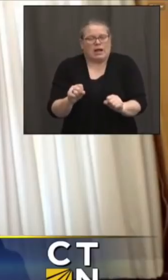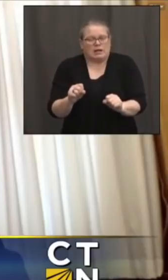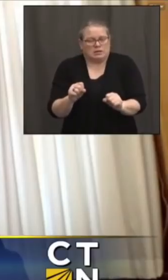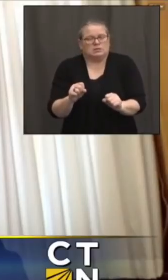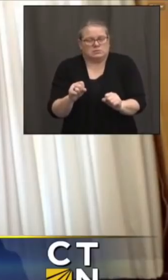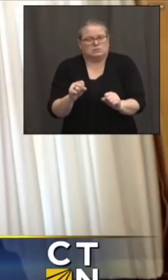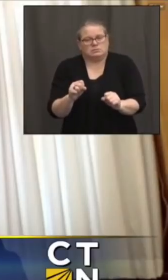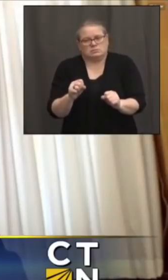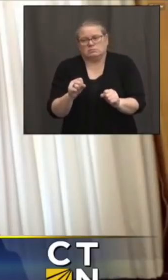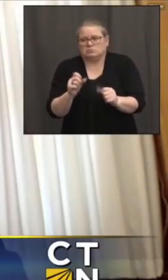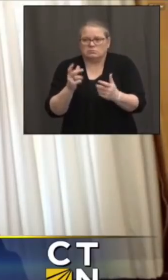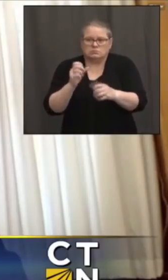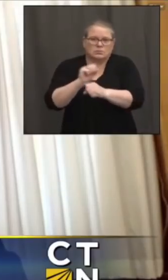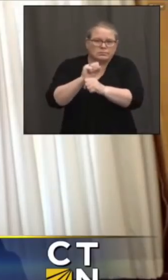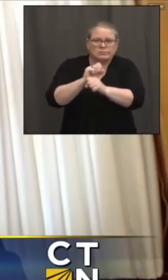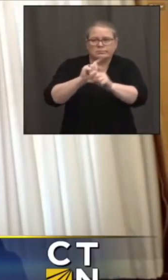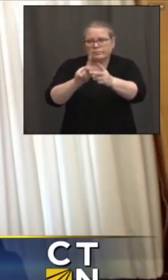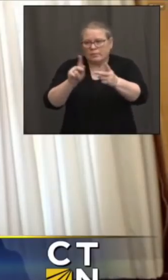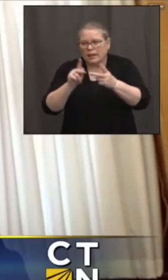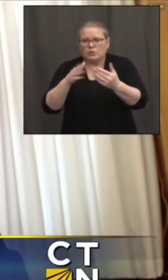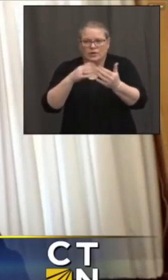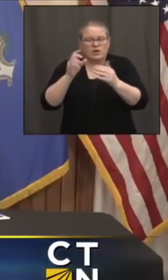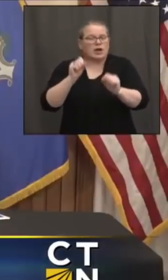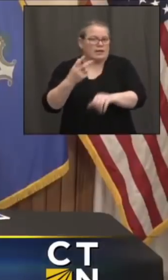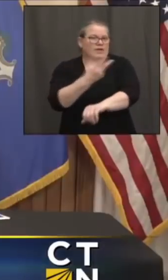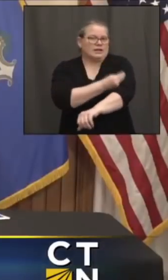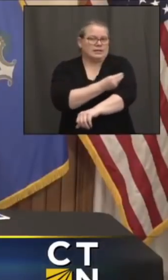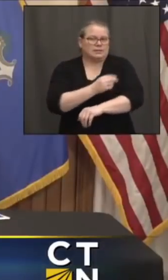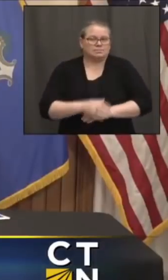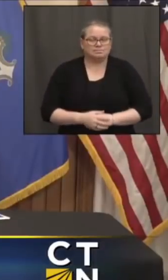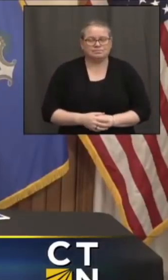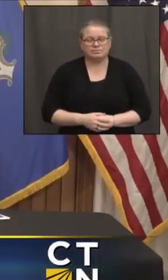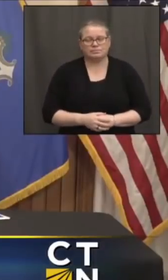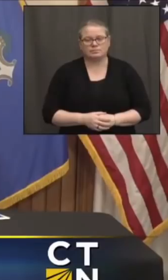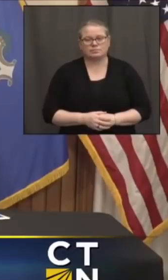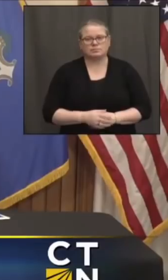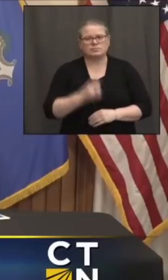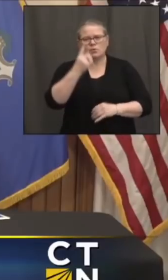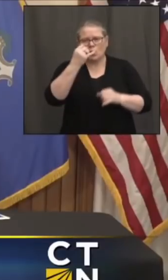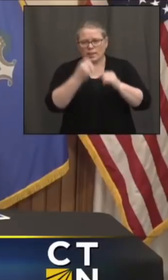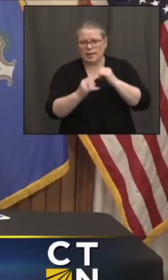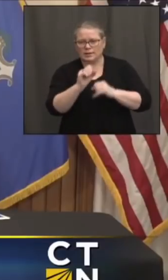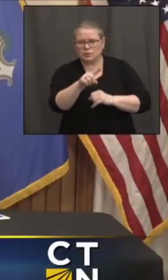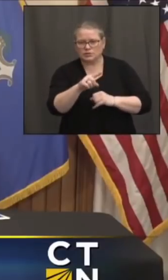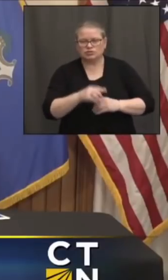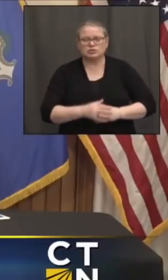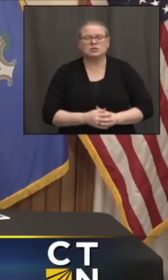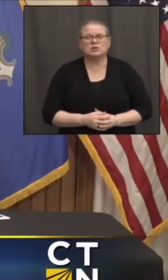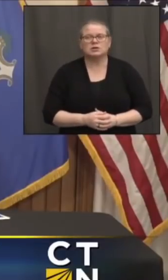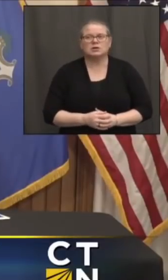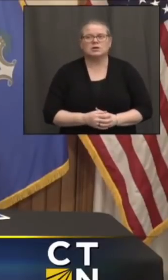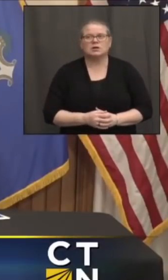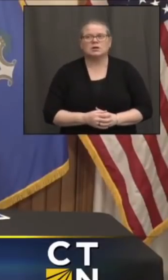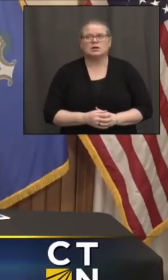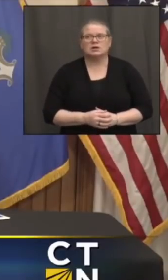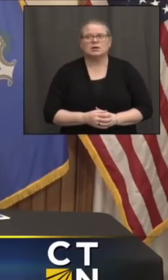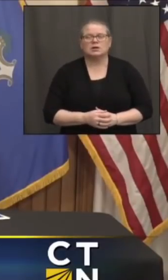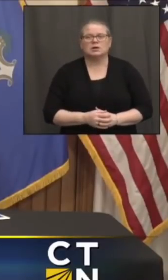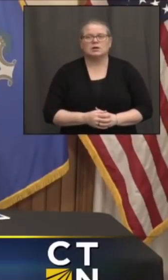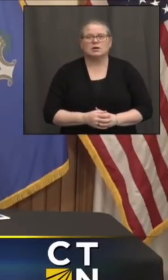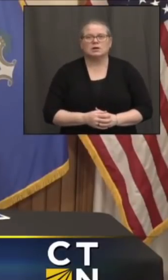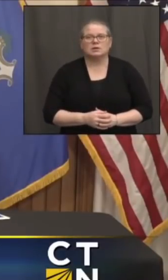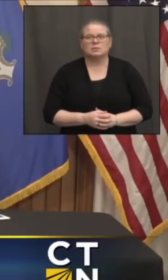in workplaces and so forth to get vaccinated. And just one last kind of a reader question. We're being asked why doctors